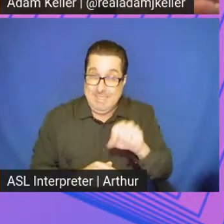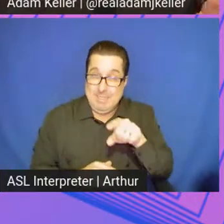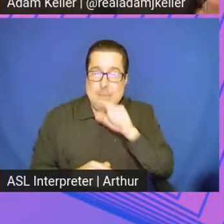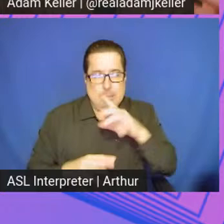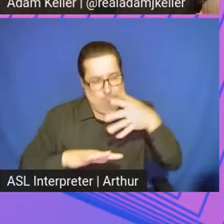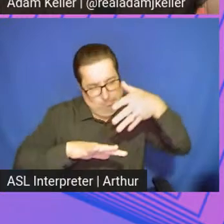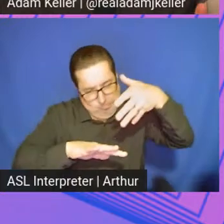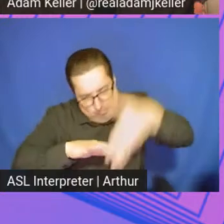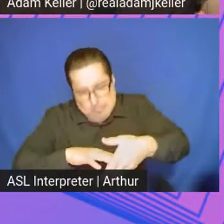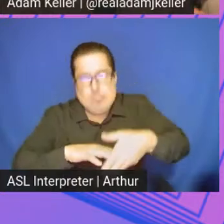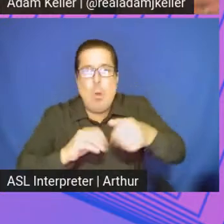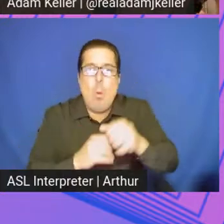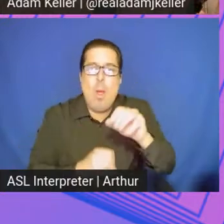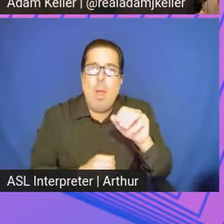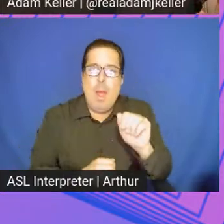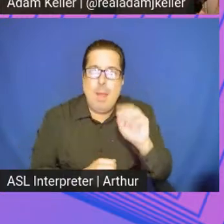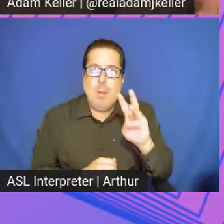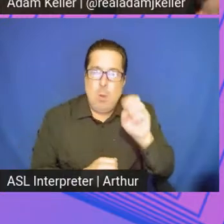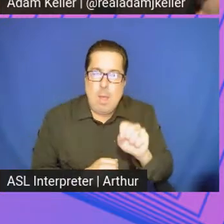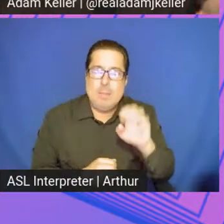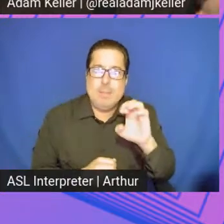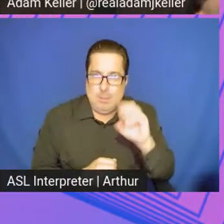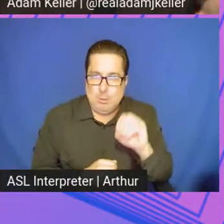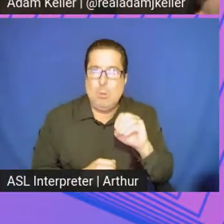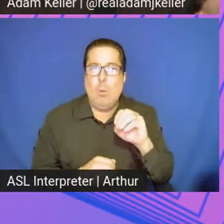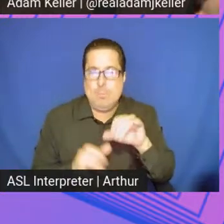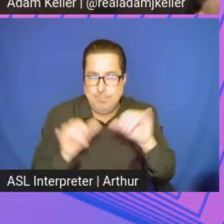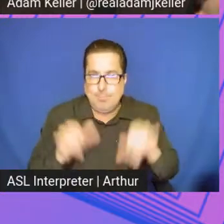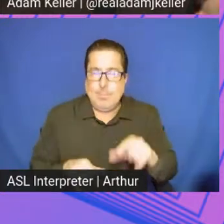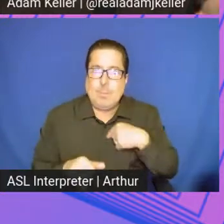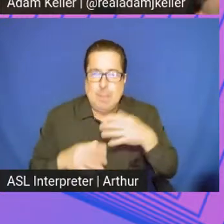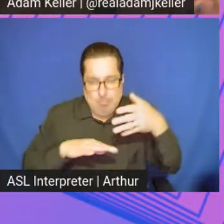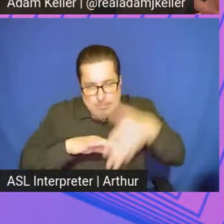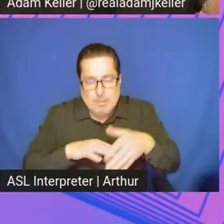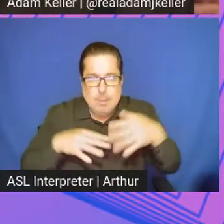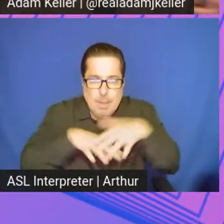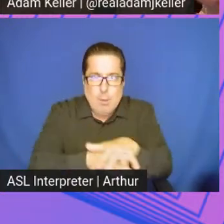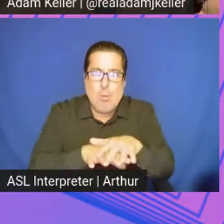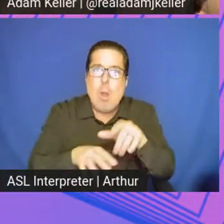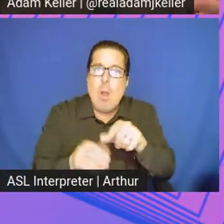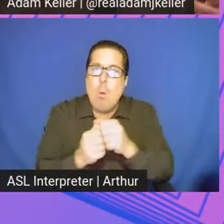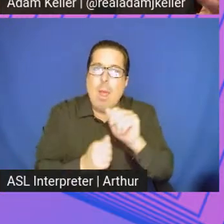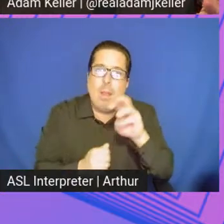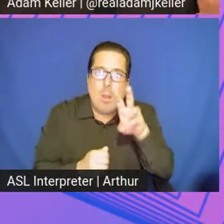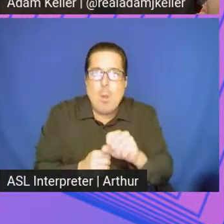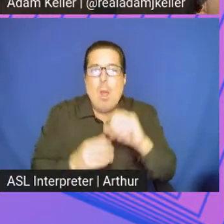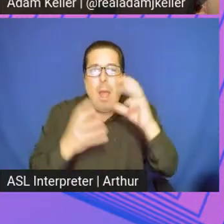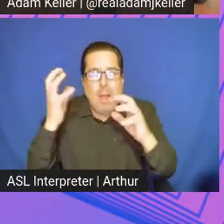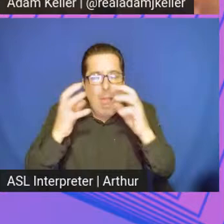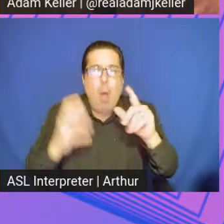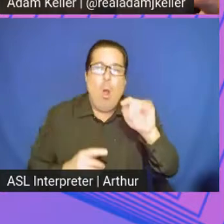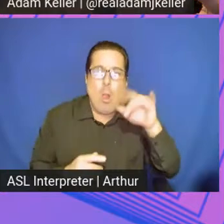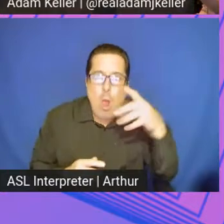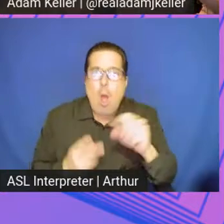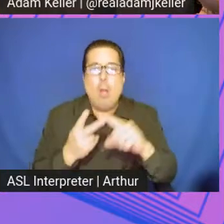the AWS ecosystem. So it has tight integrations with AWS CloudWatch for logs, metrics, and